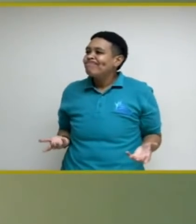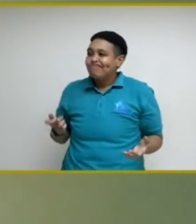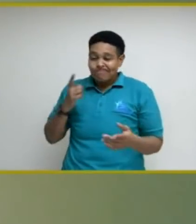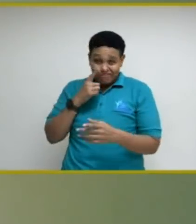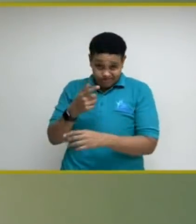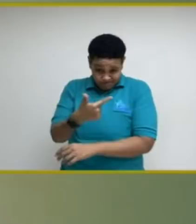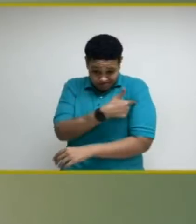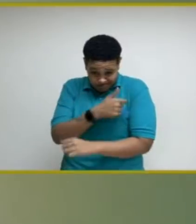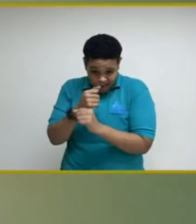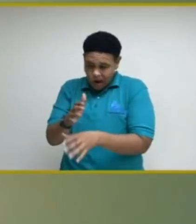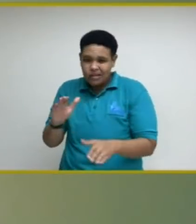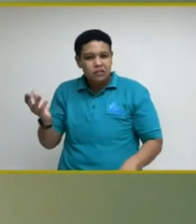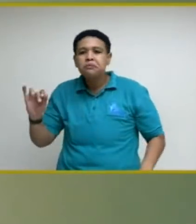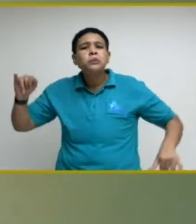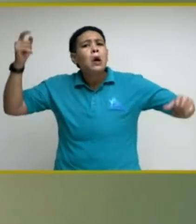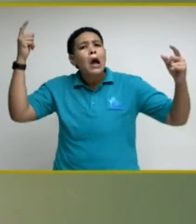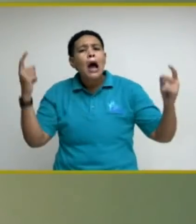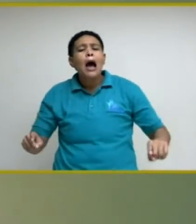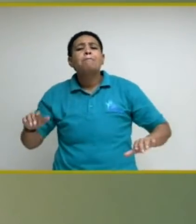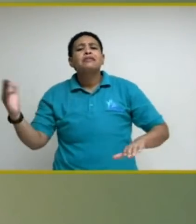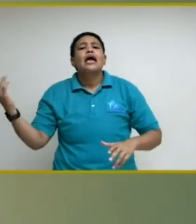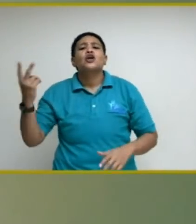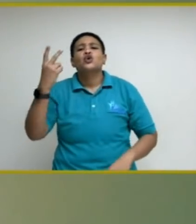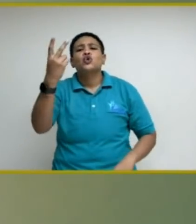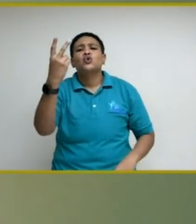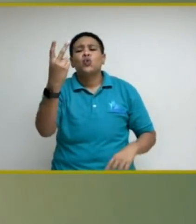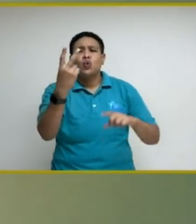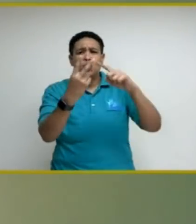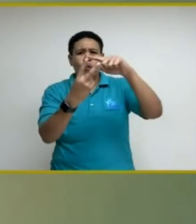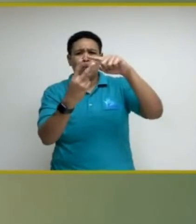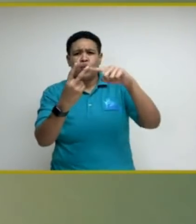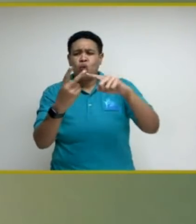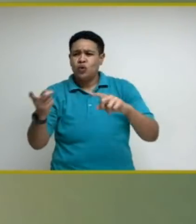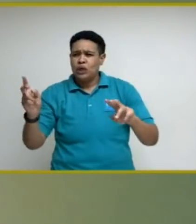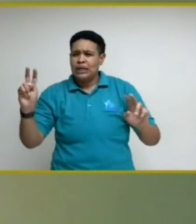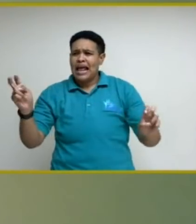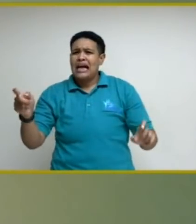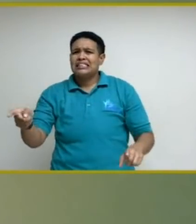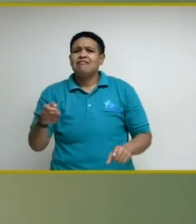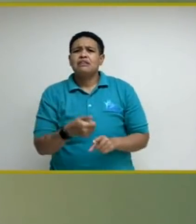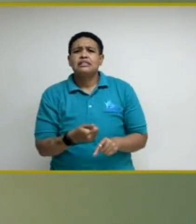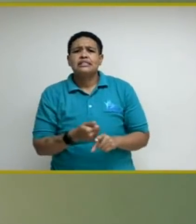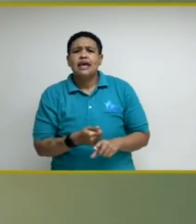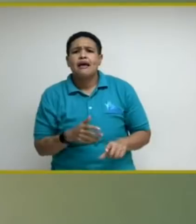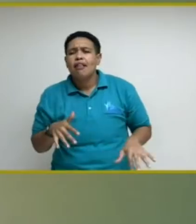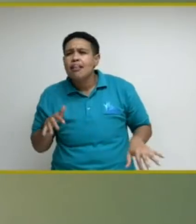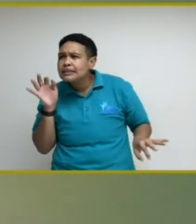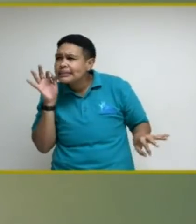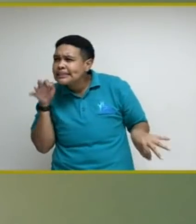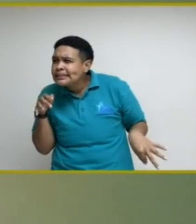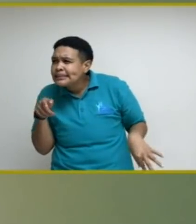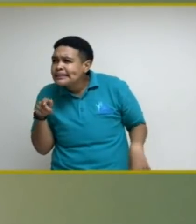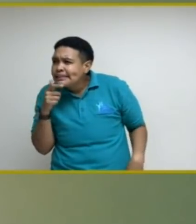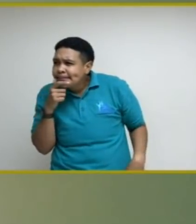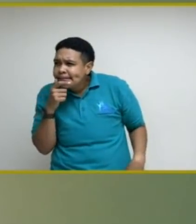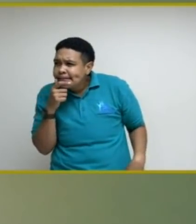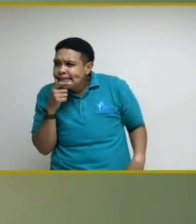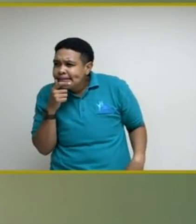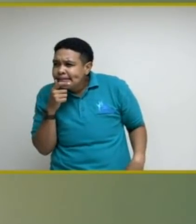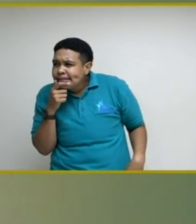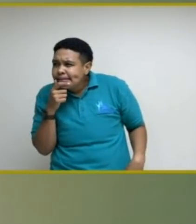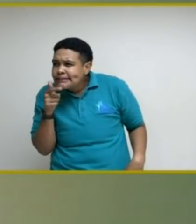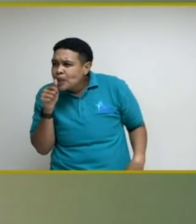causality assessment. 2 we have classified as being indeterminate, and we say